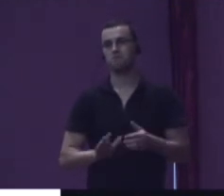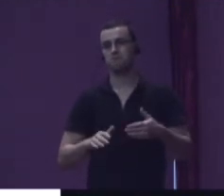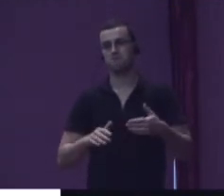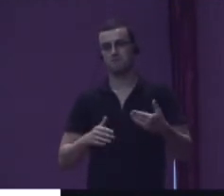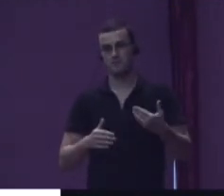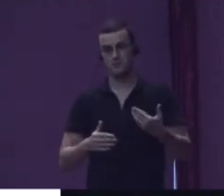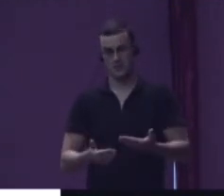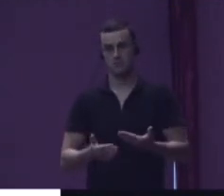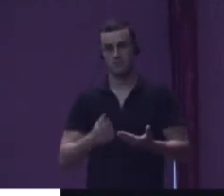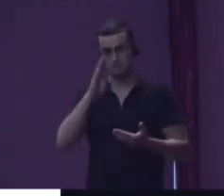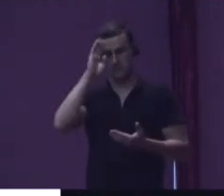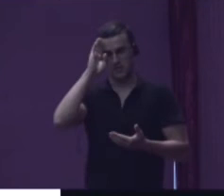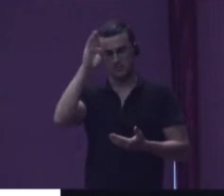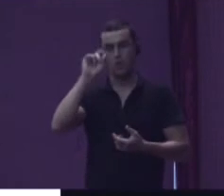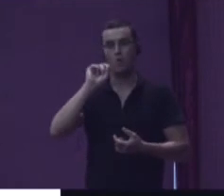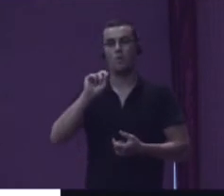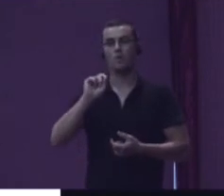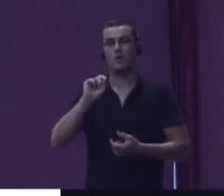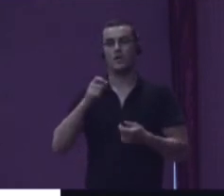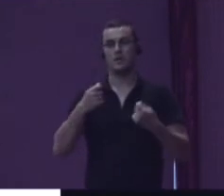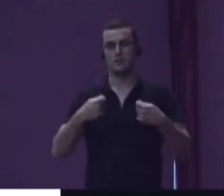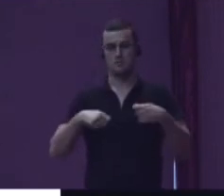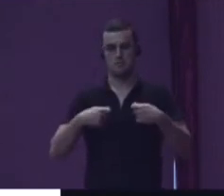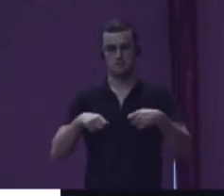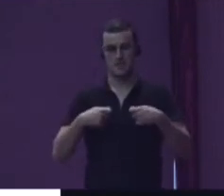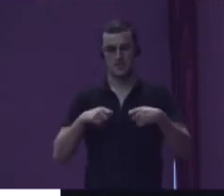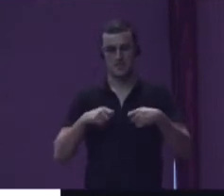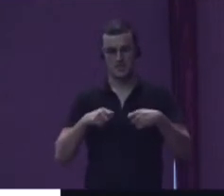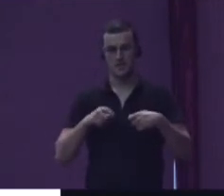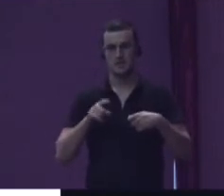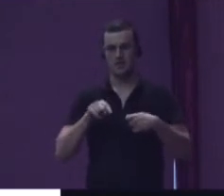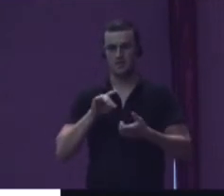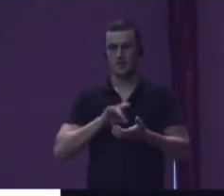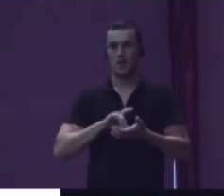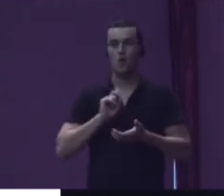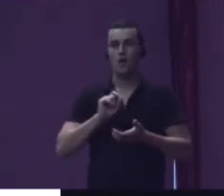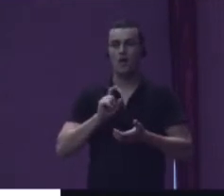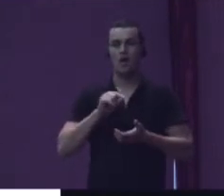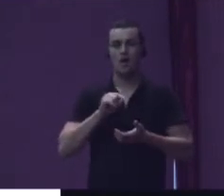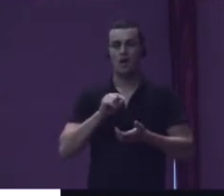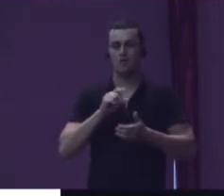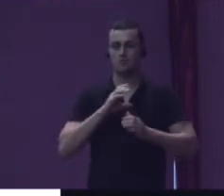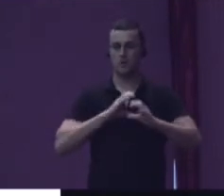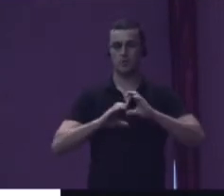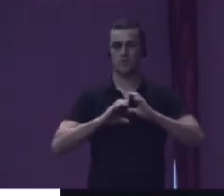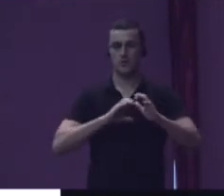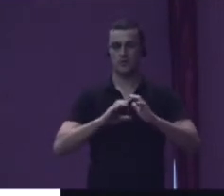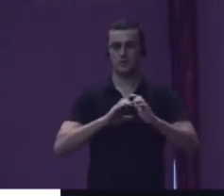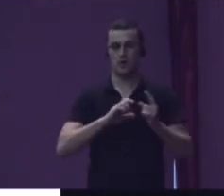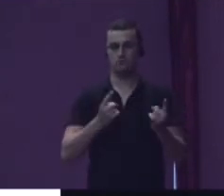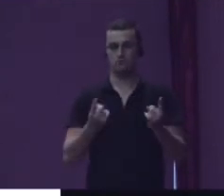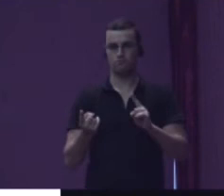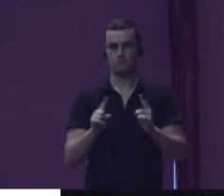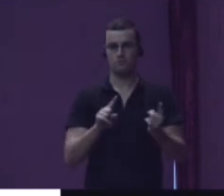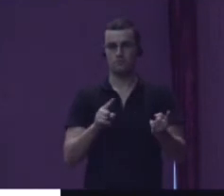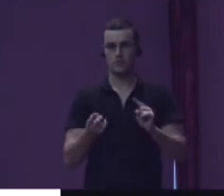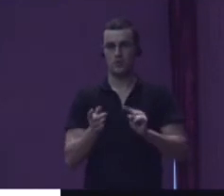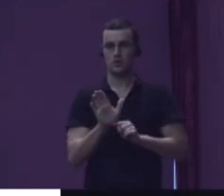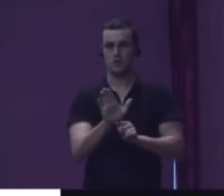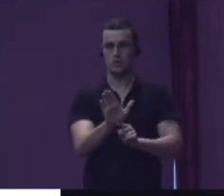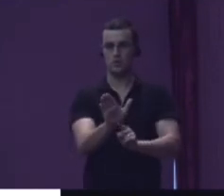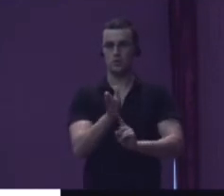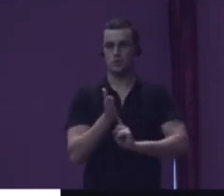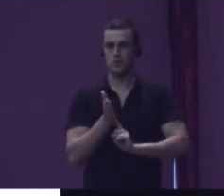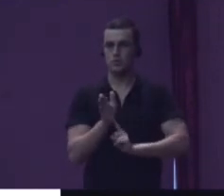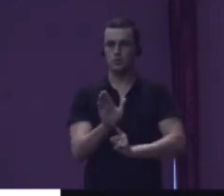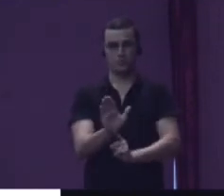training programs are just really one way. Nothing is good. There's